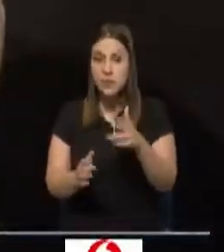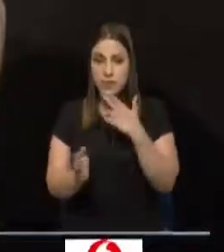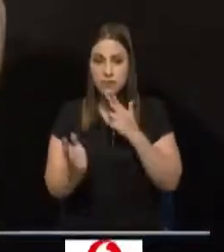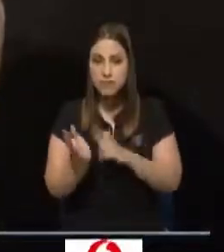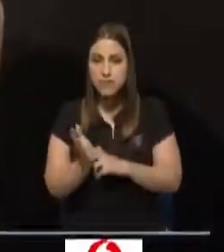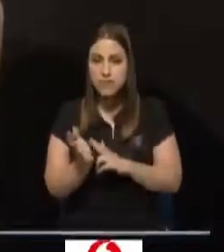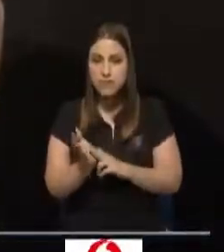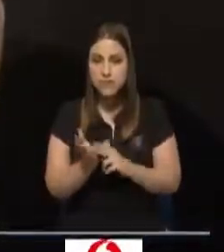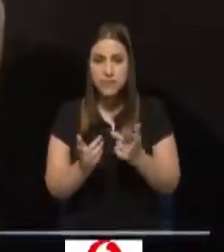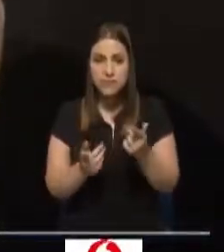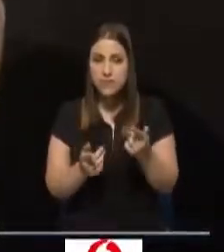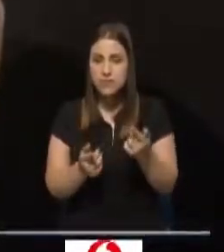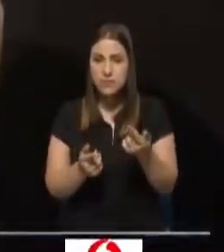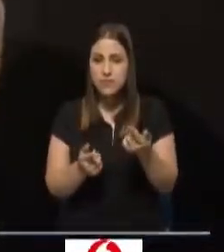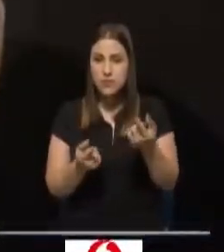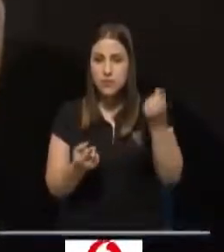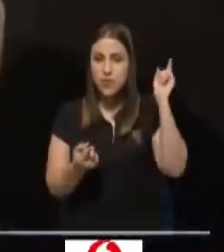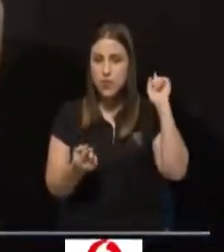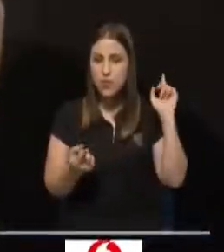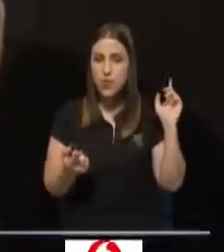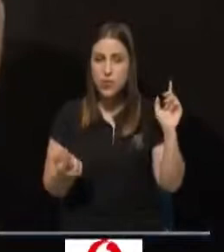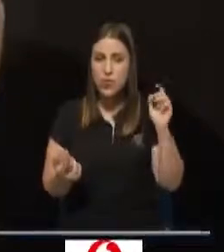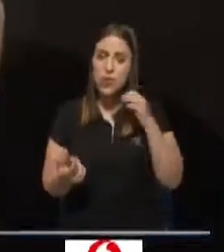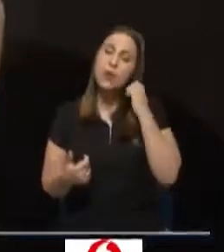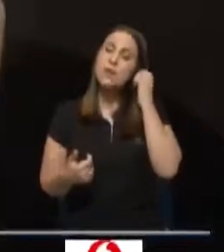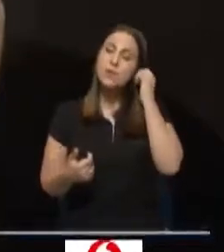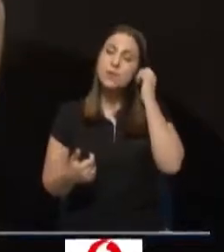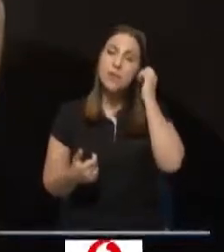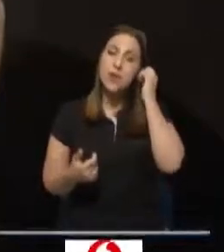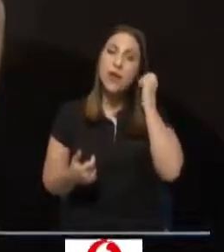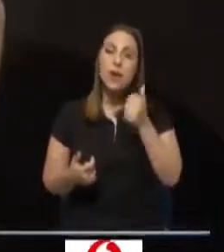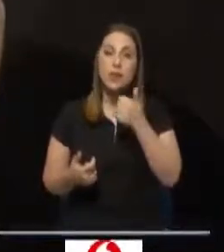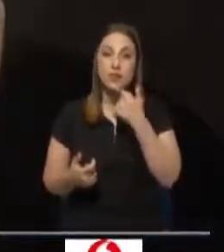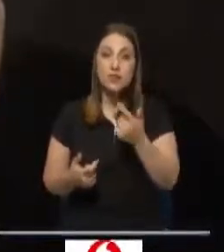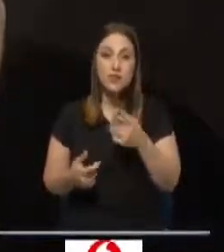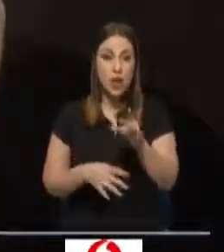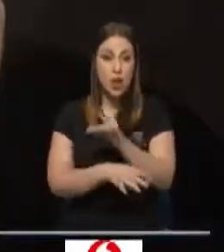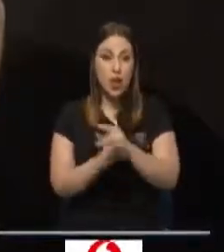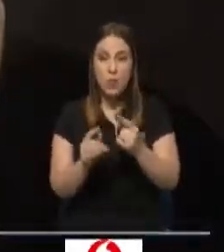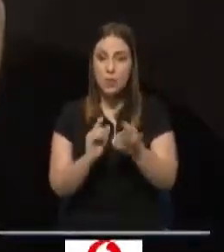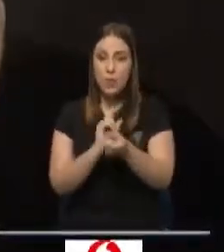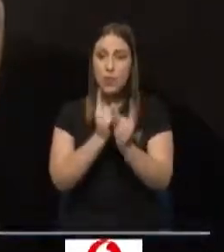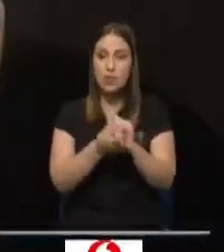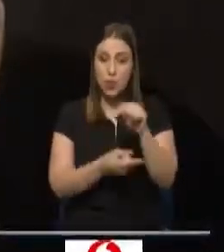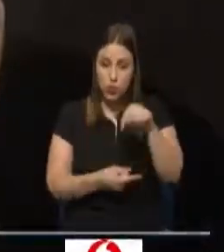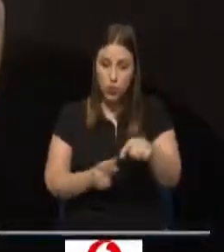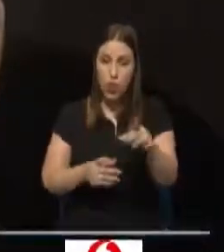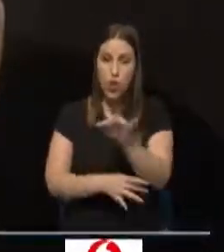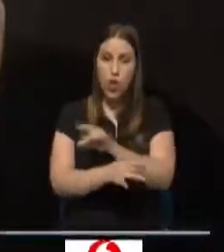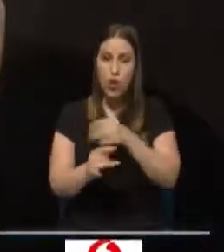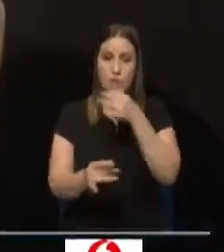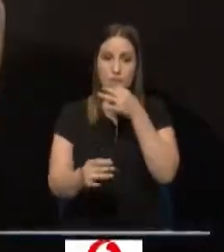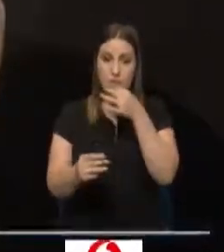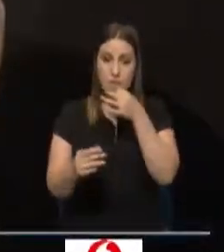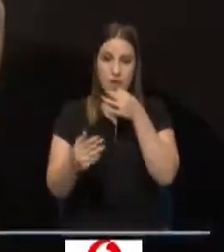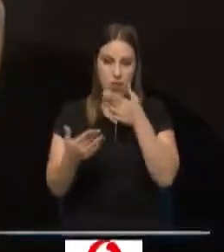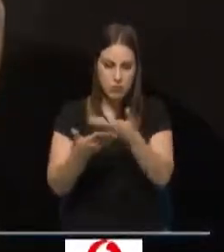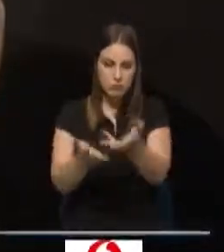when in reality, the fact proves the opposite. So at the European level, the trend is the opposite. Nowadays in